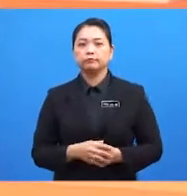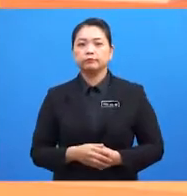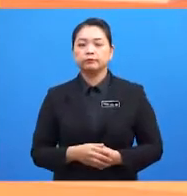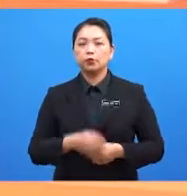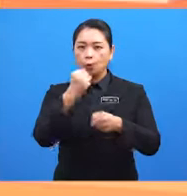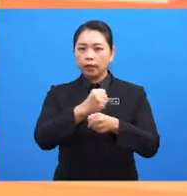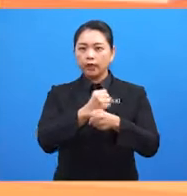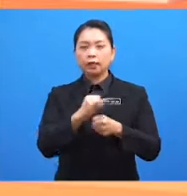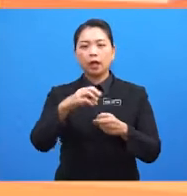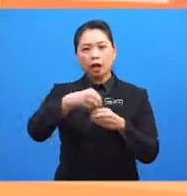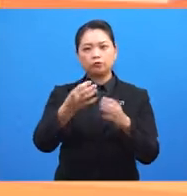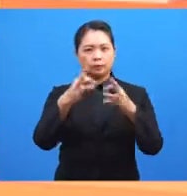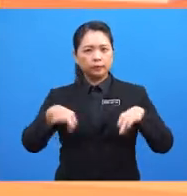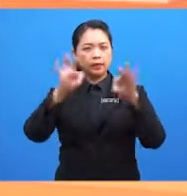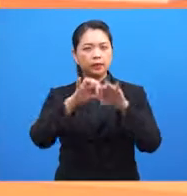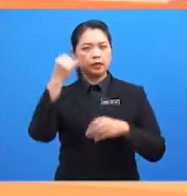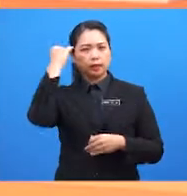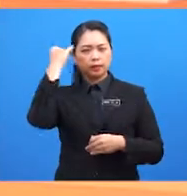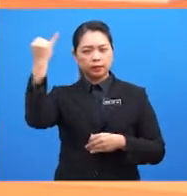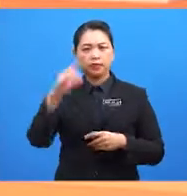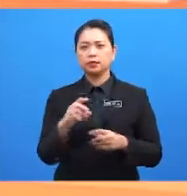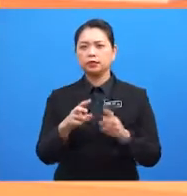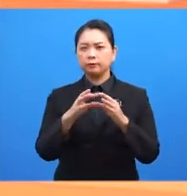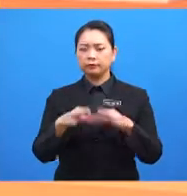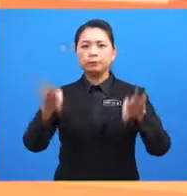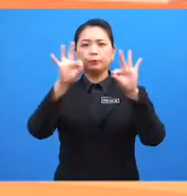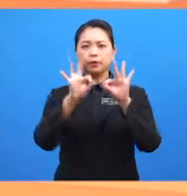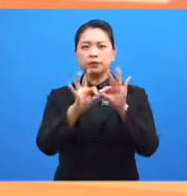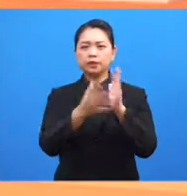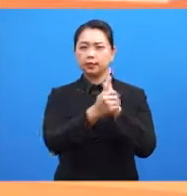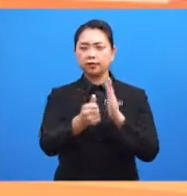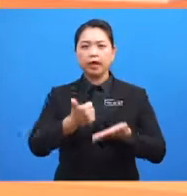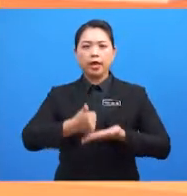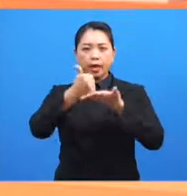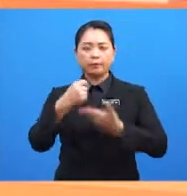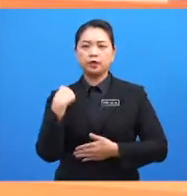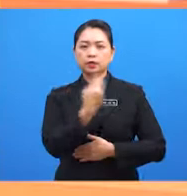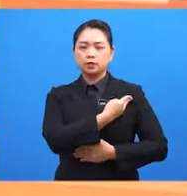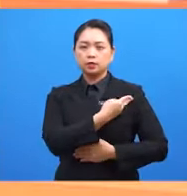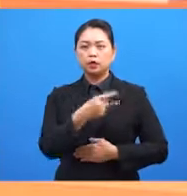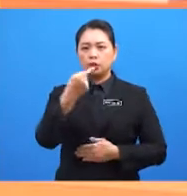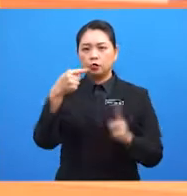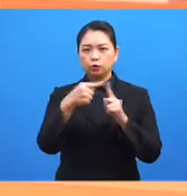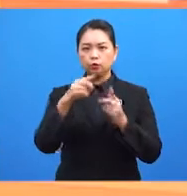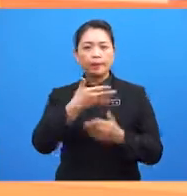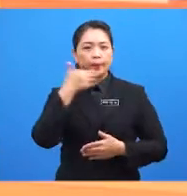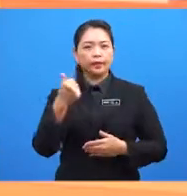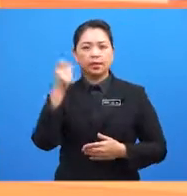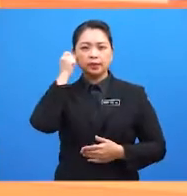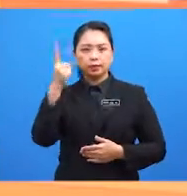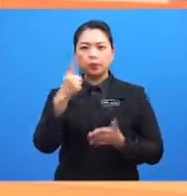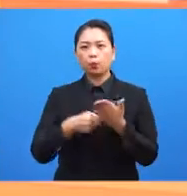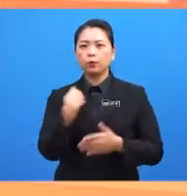of a text is an important skill because it helps us to better understand what we are reading.